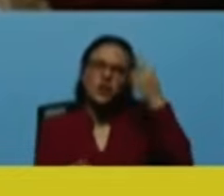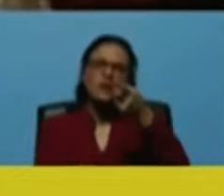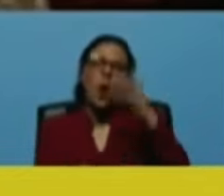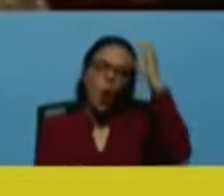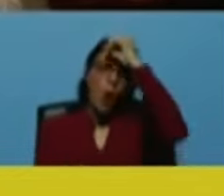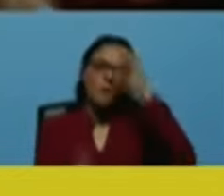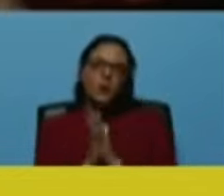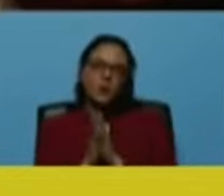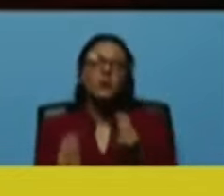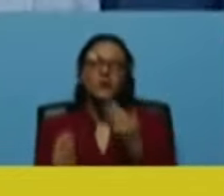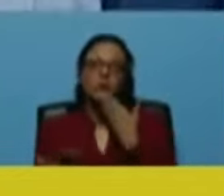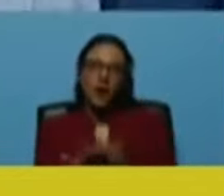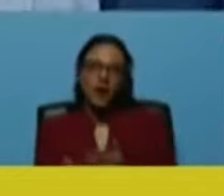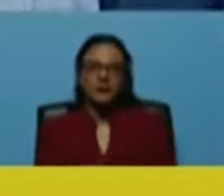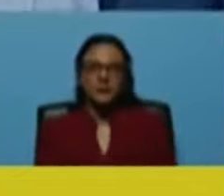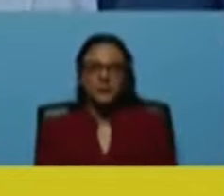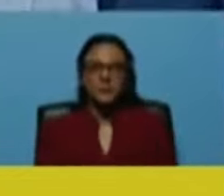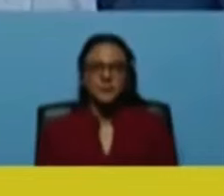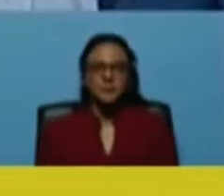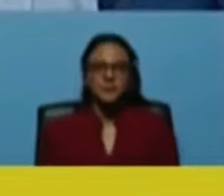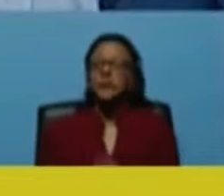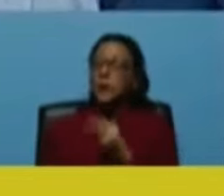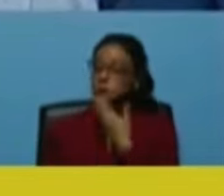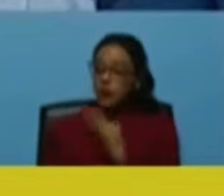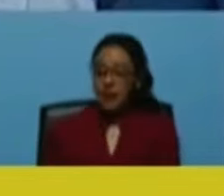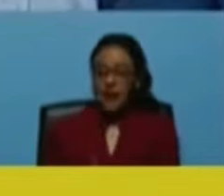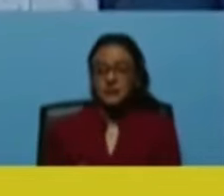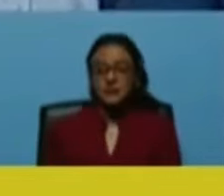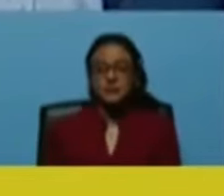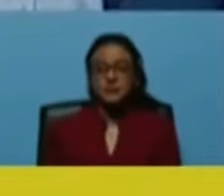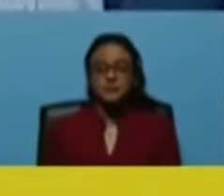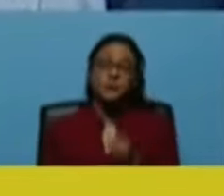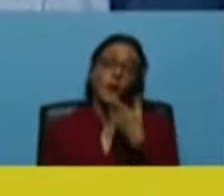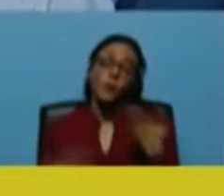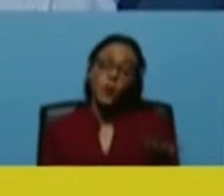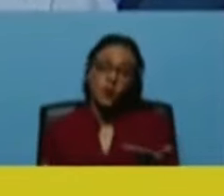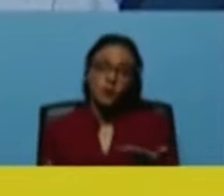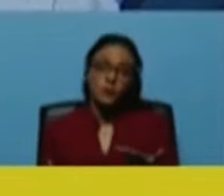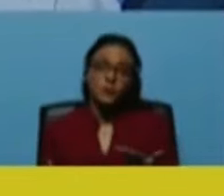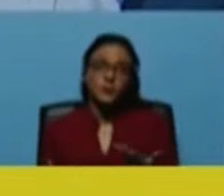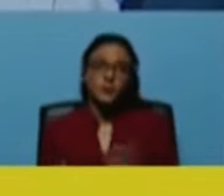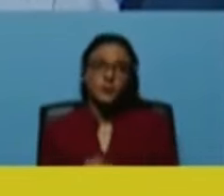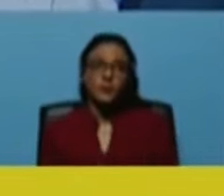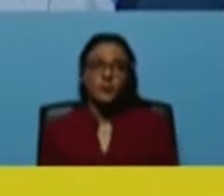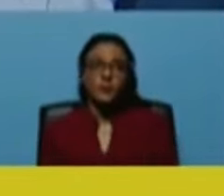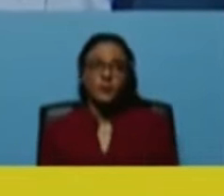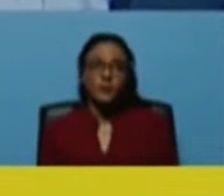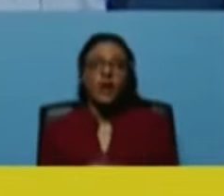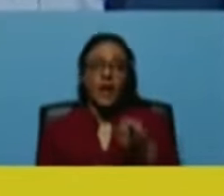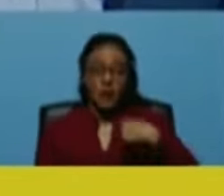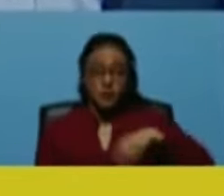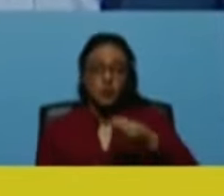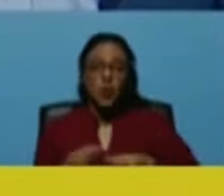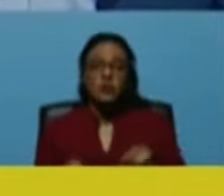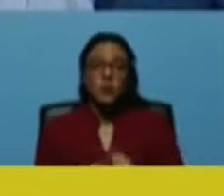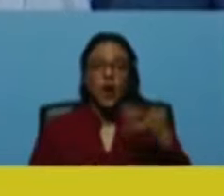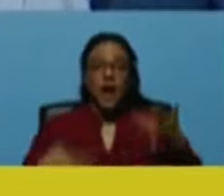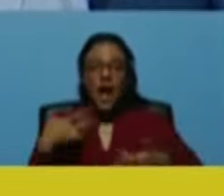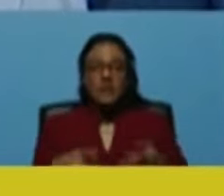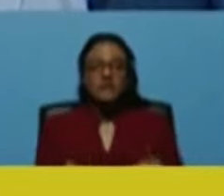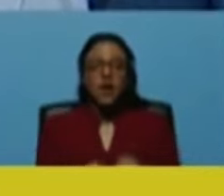as president-elect. I want to know your opinion about it. Thank you. Well, at the beginning, it